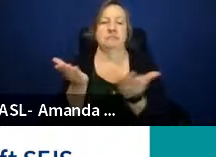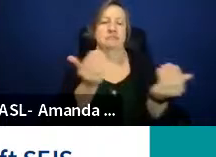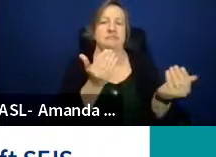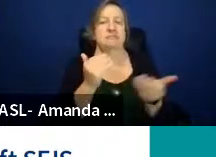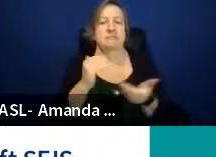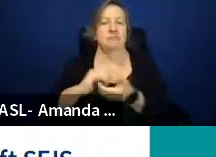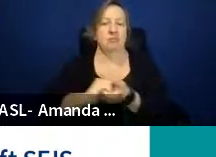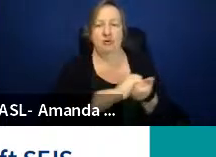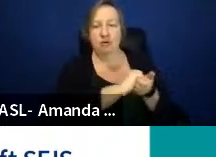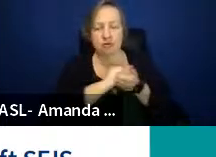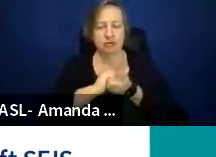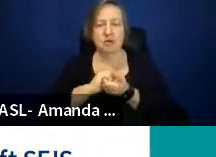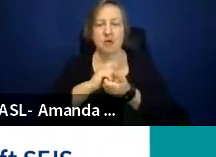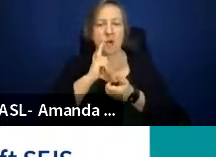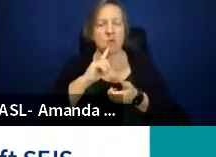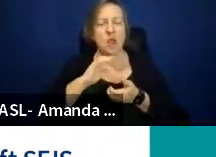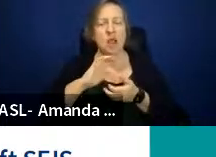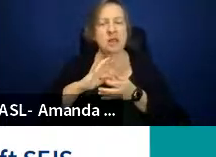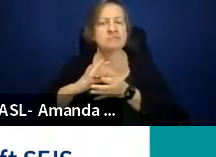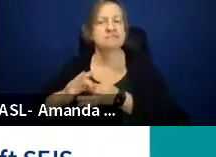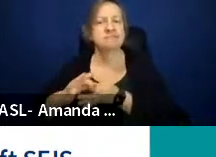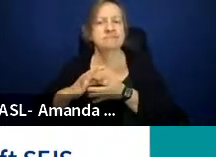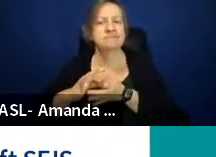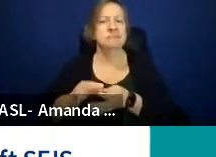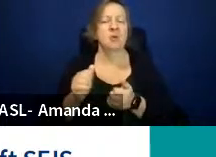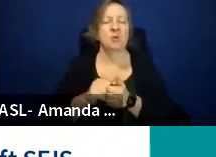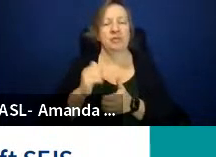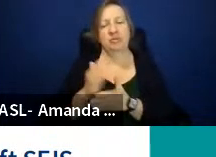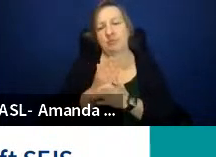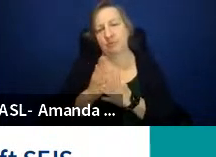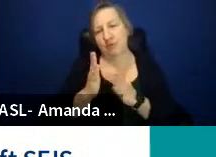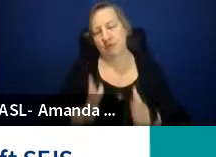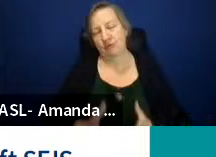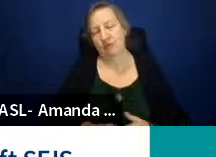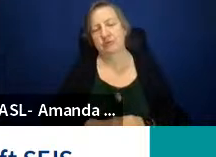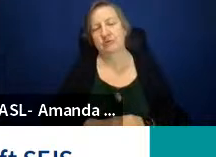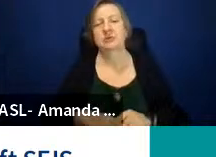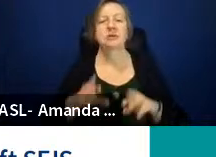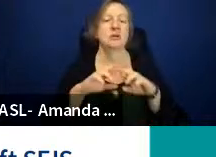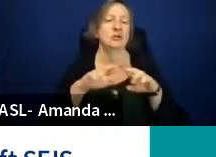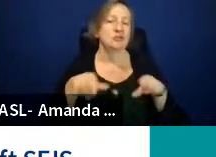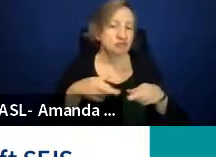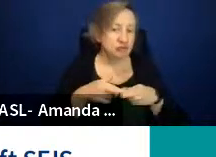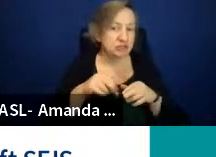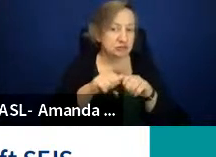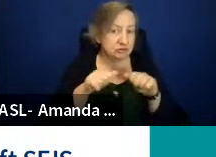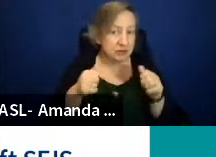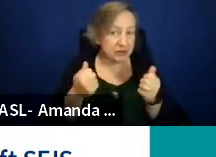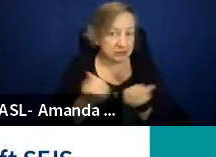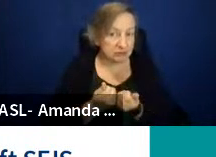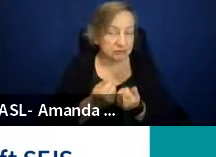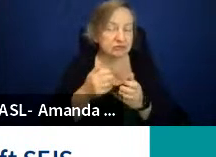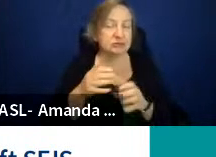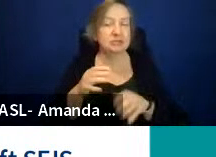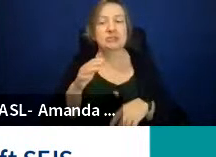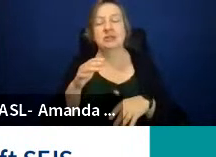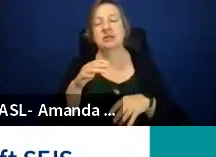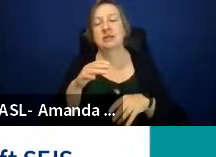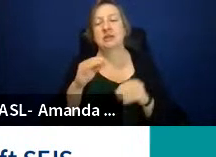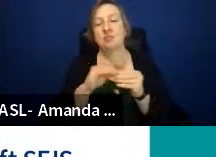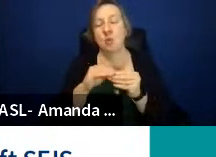really collaborating with our partners, regional agencies, expanding that reach with